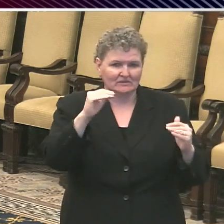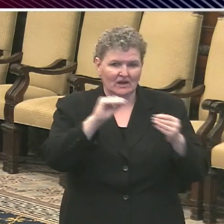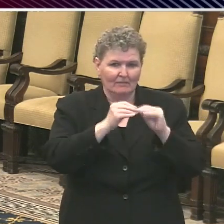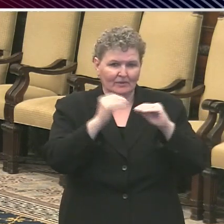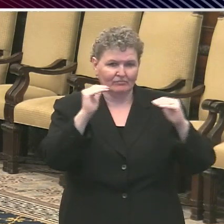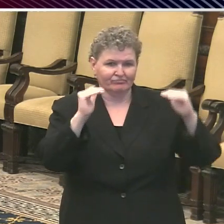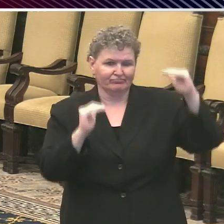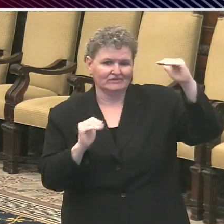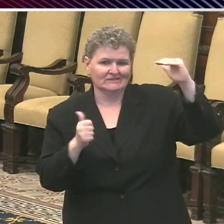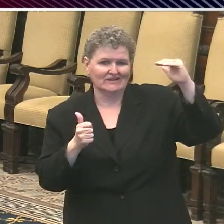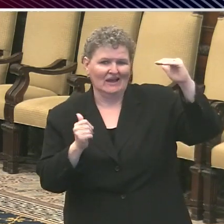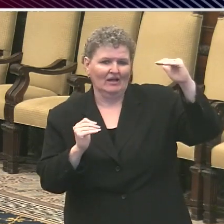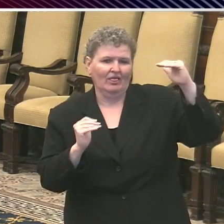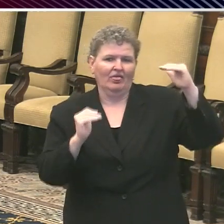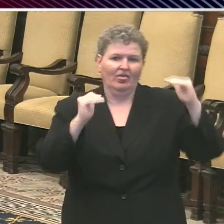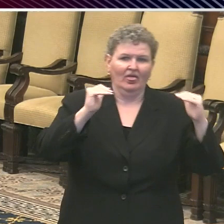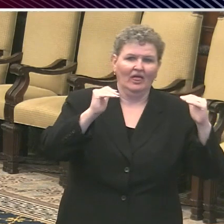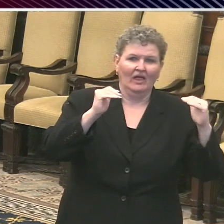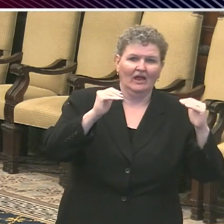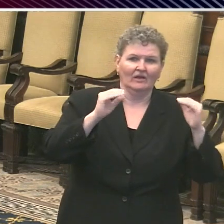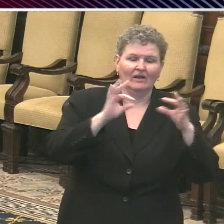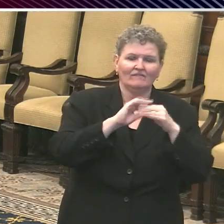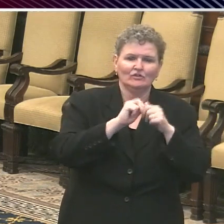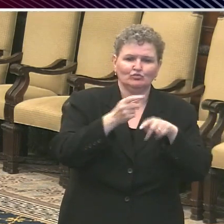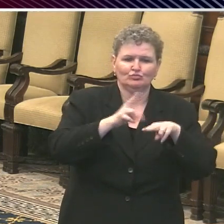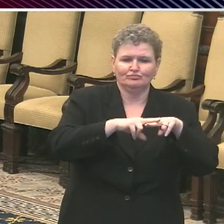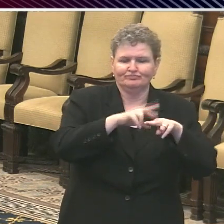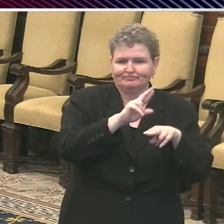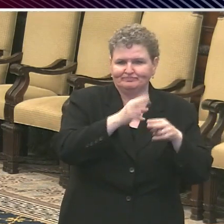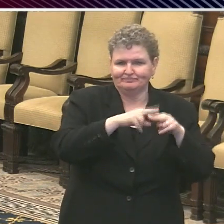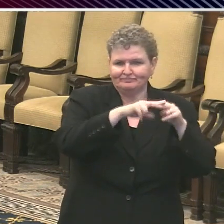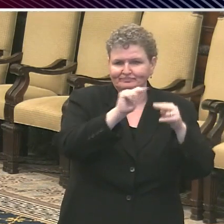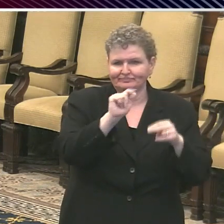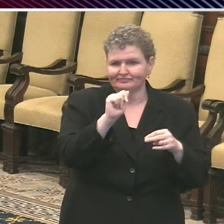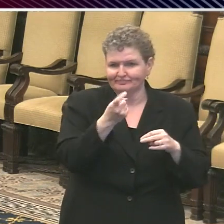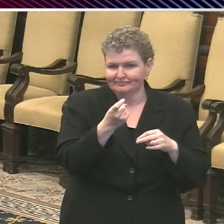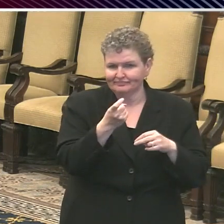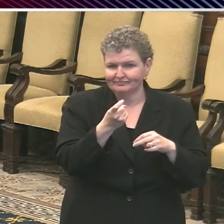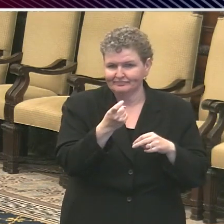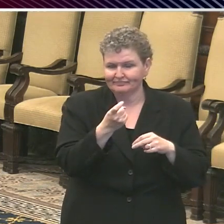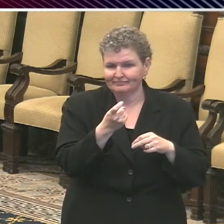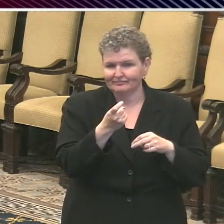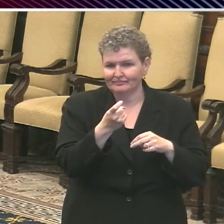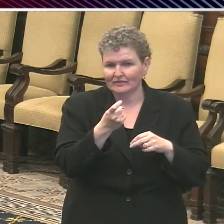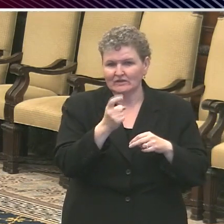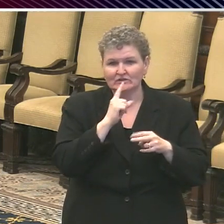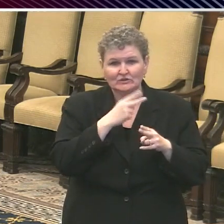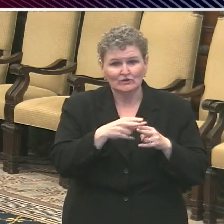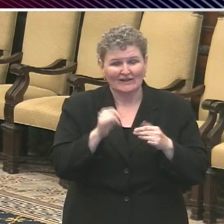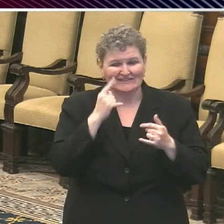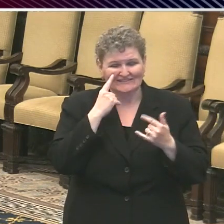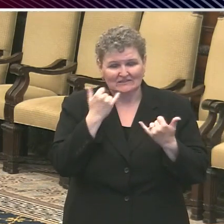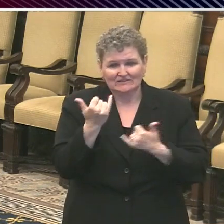the proposed real estate tax. As soon as the Senate did that this morning, we were free to step away from the